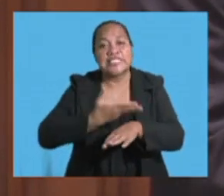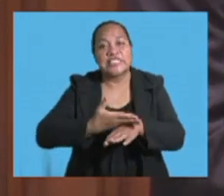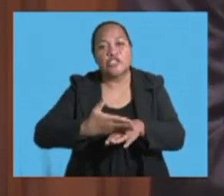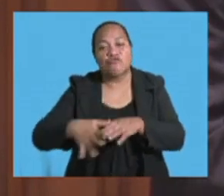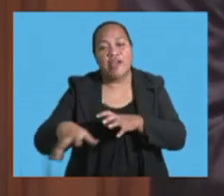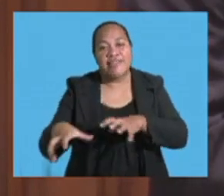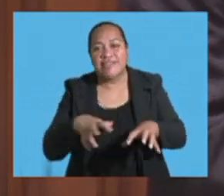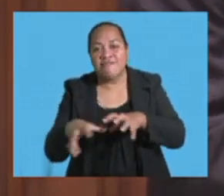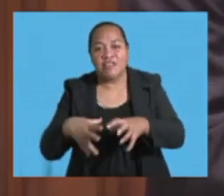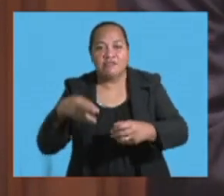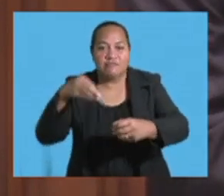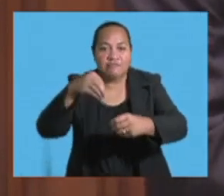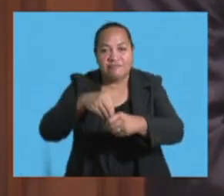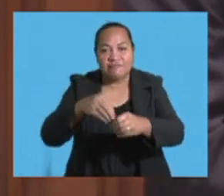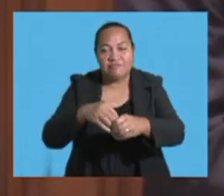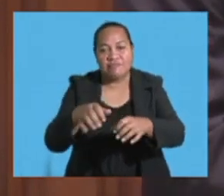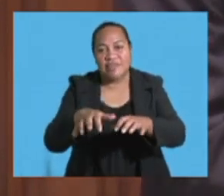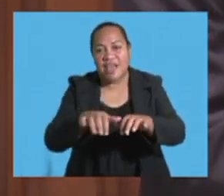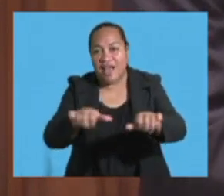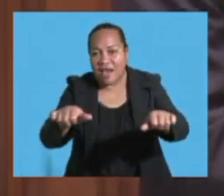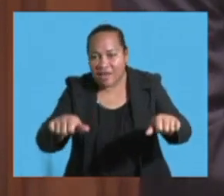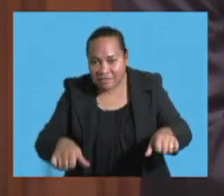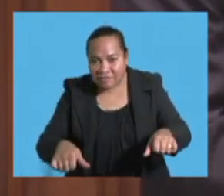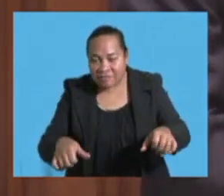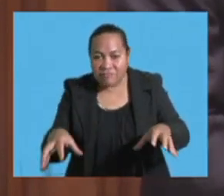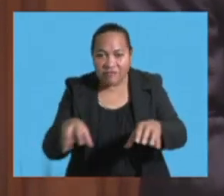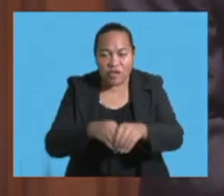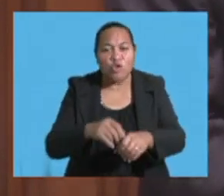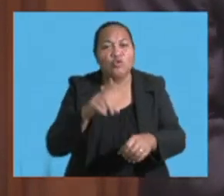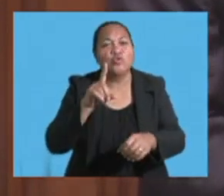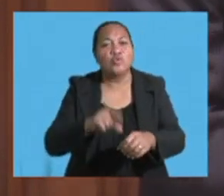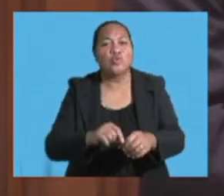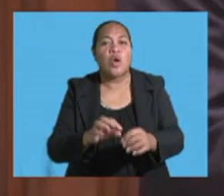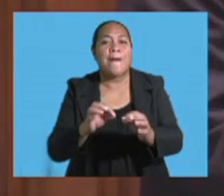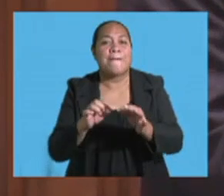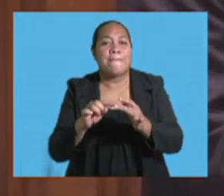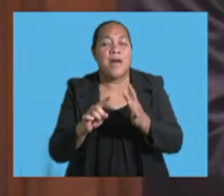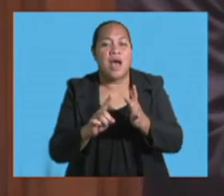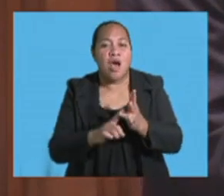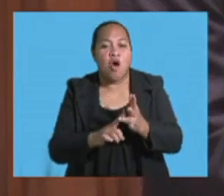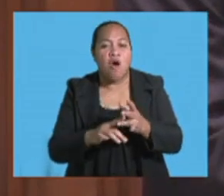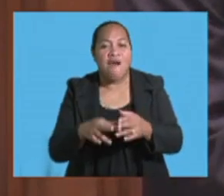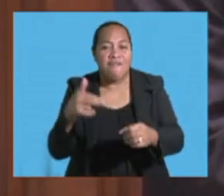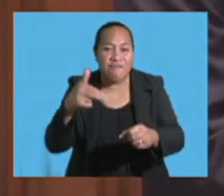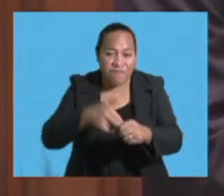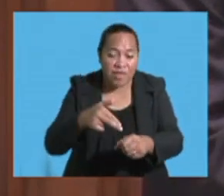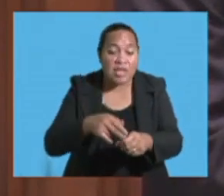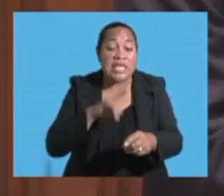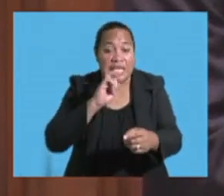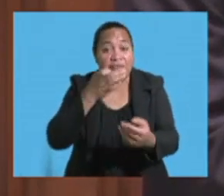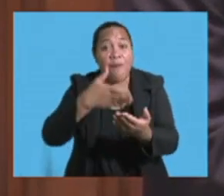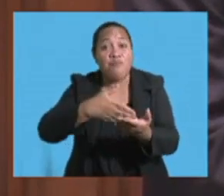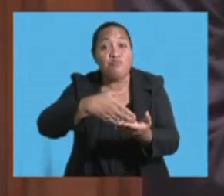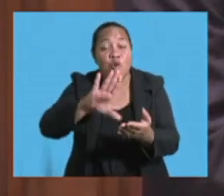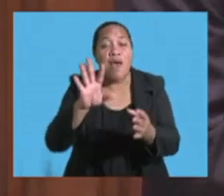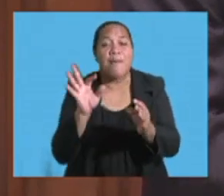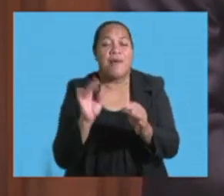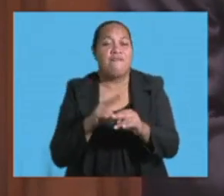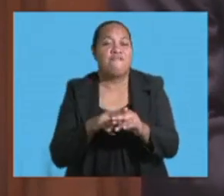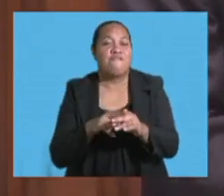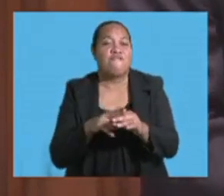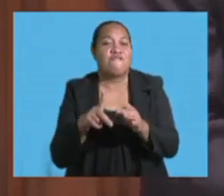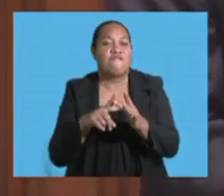processing agricultural communities into biofuel and is approved by FECA and established from 1st January